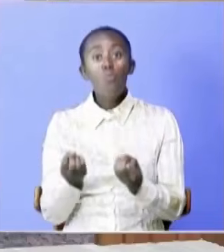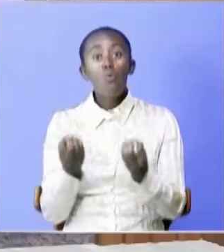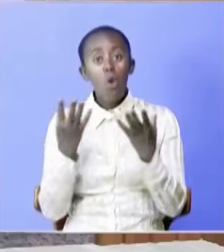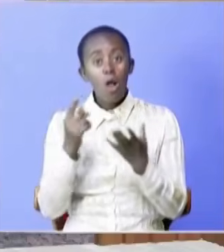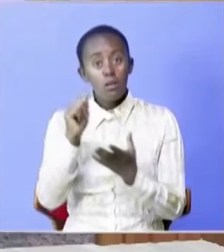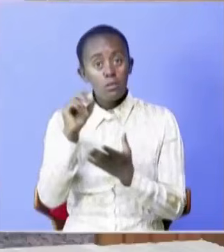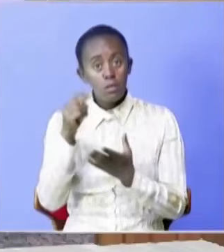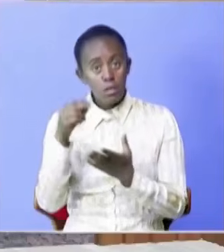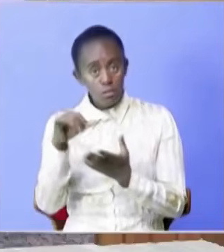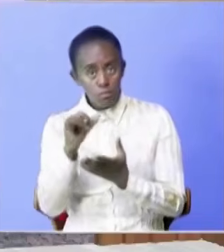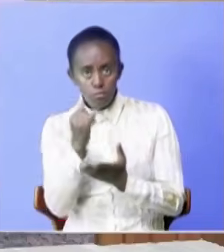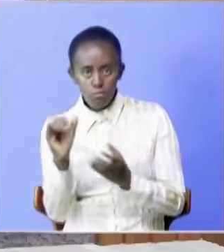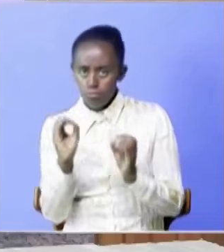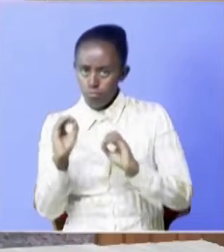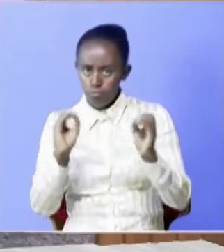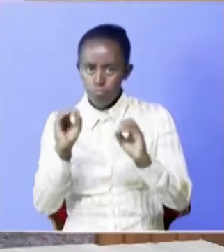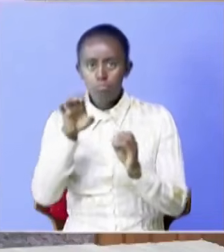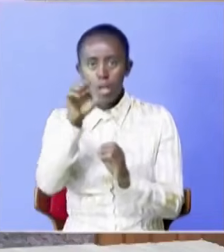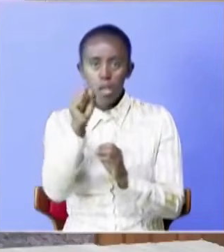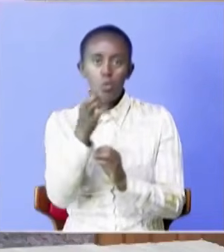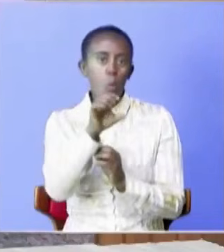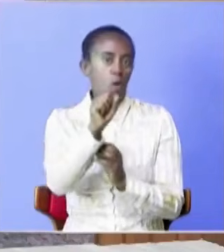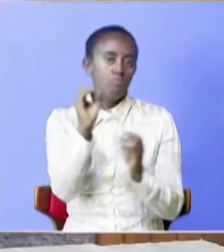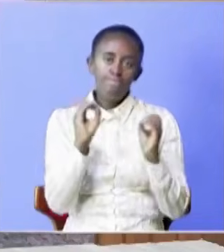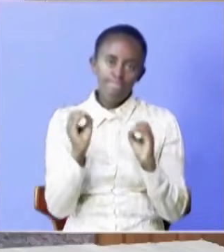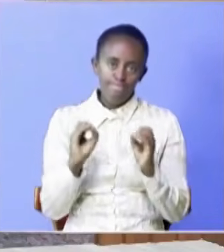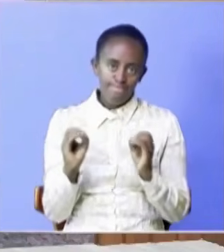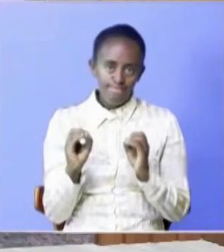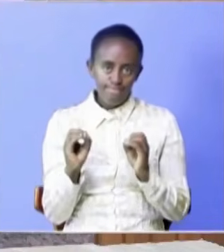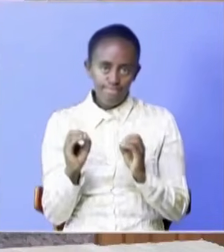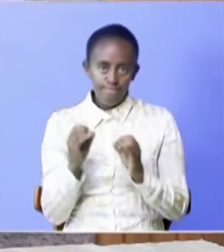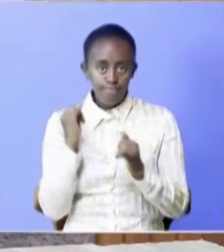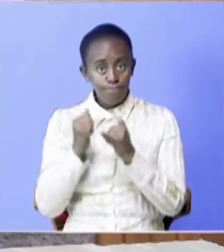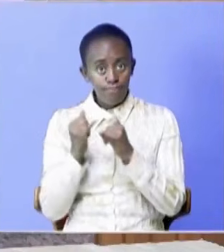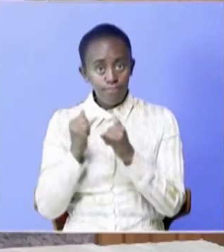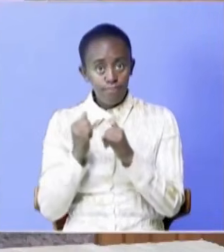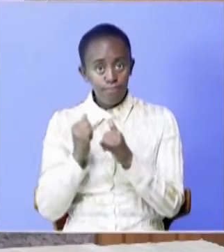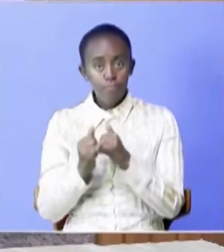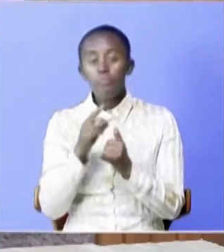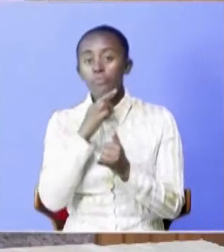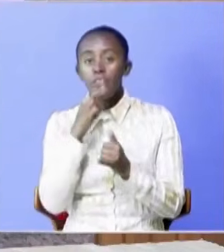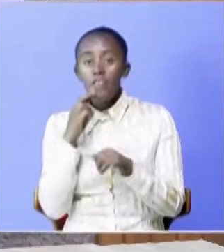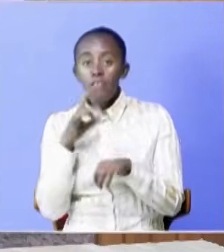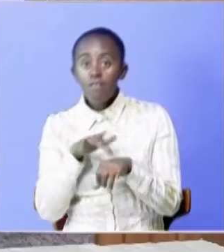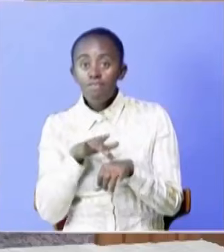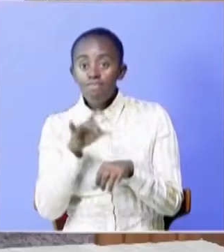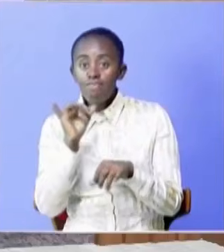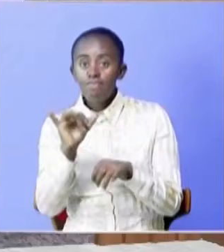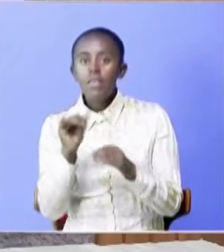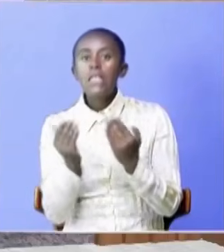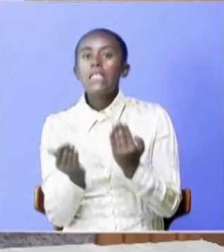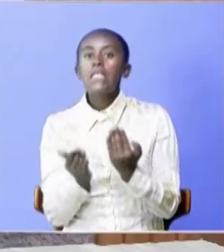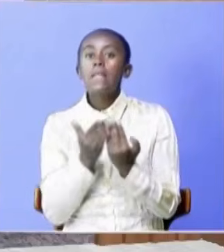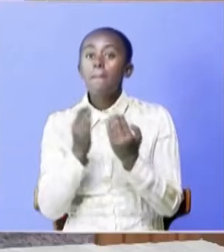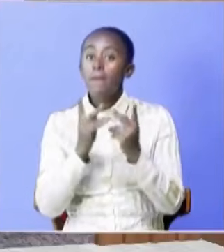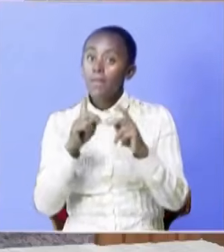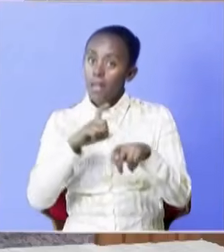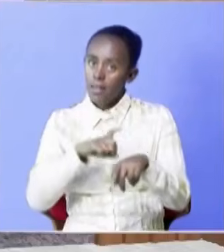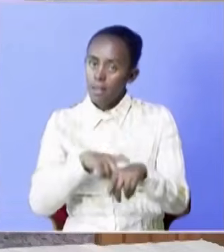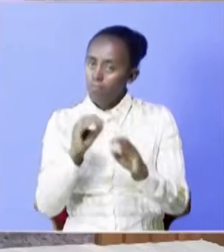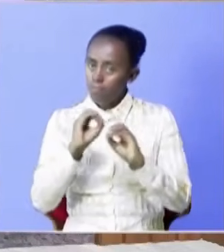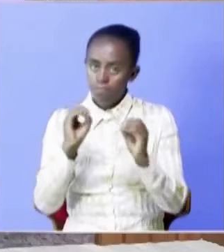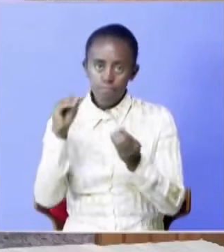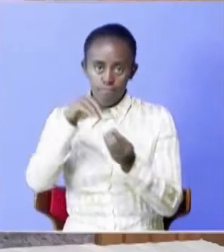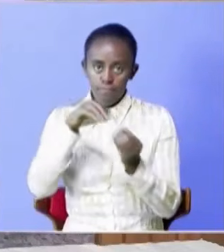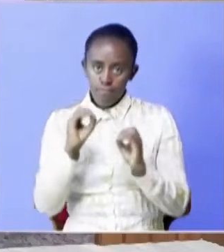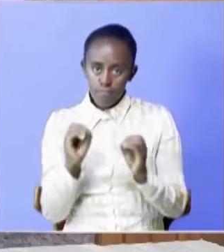take s or es at the end of their verb when it comes to the simple present tense. So